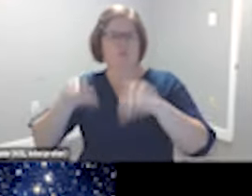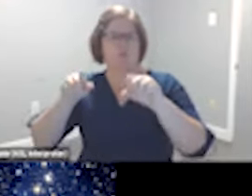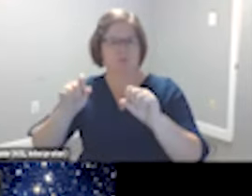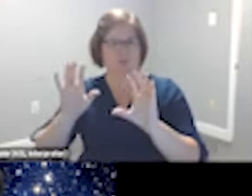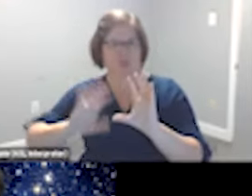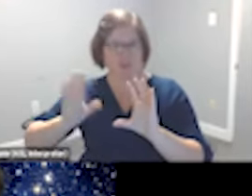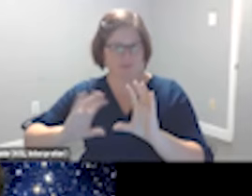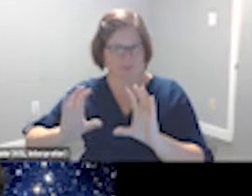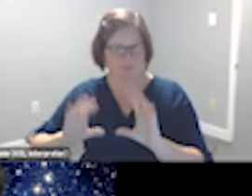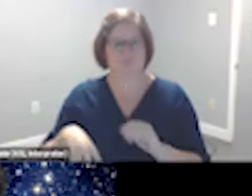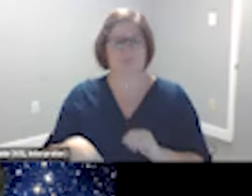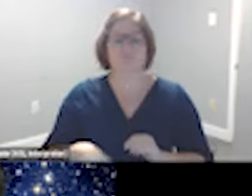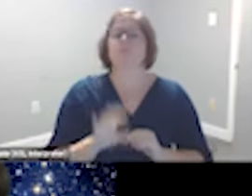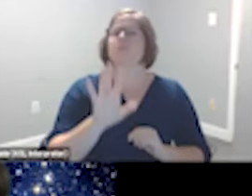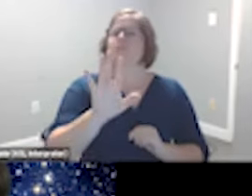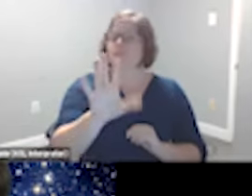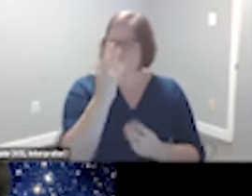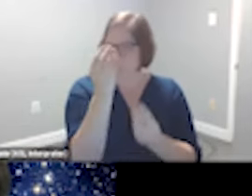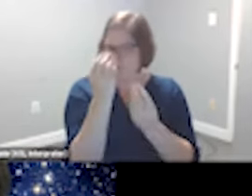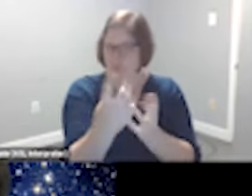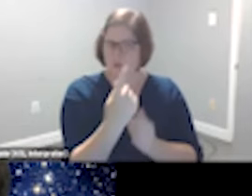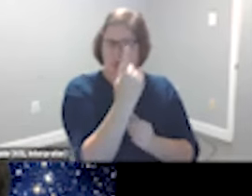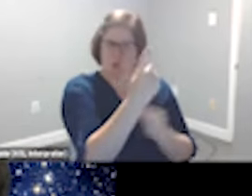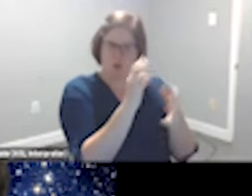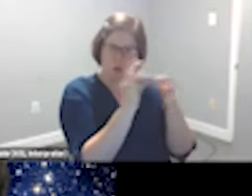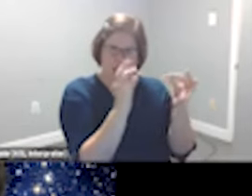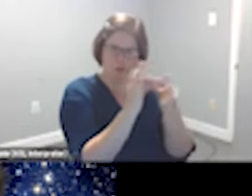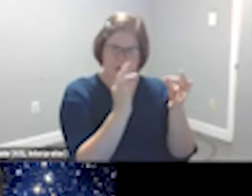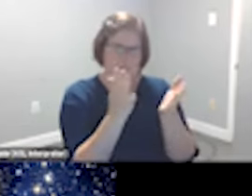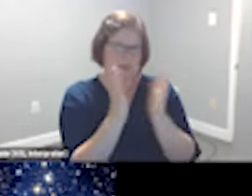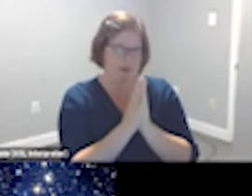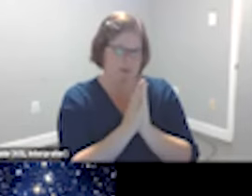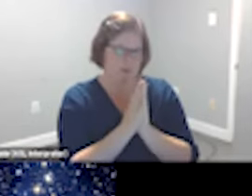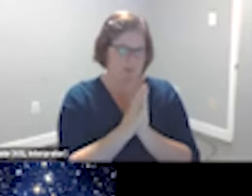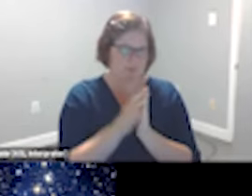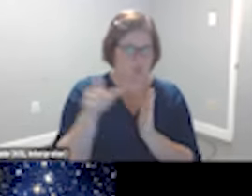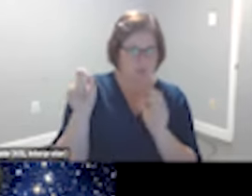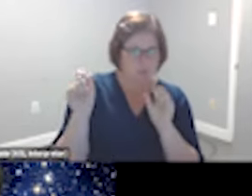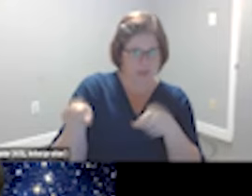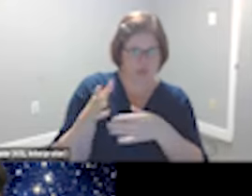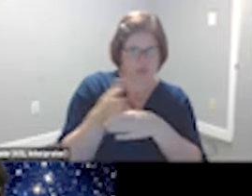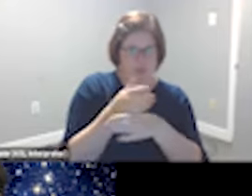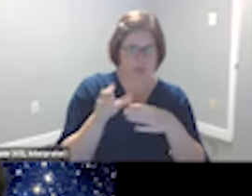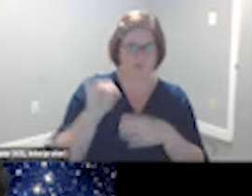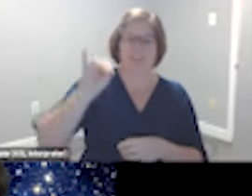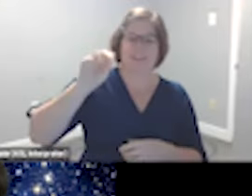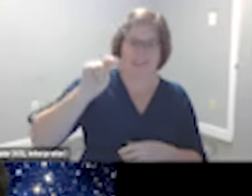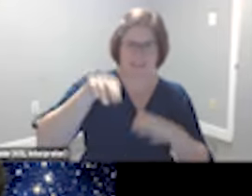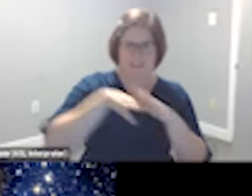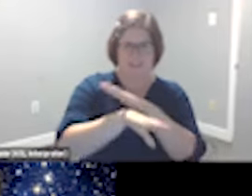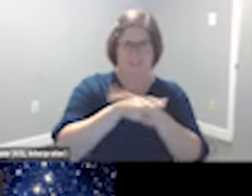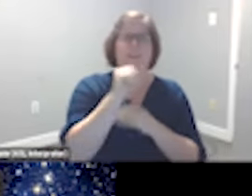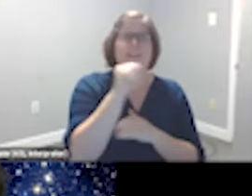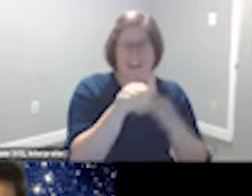A quick note for you in the comments. One person is also wondering if you could share the inaccessible presentation as well that you mentioned,